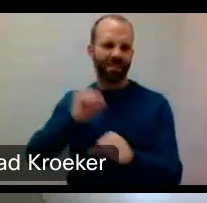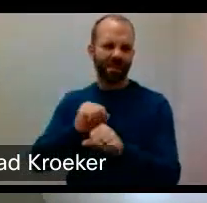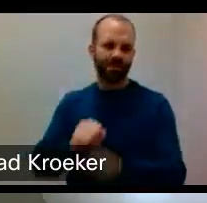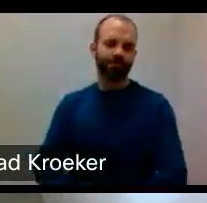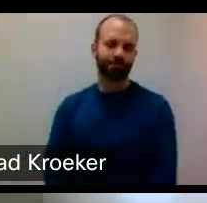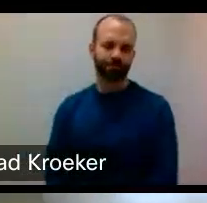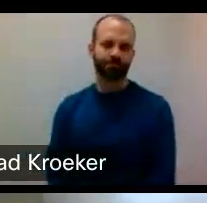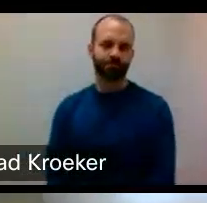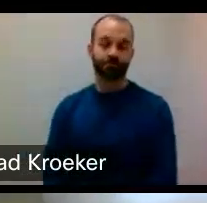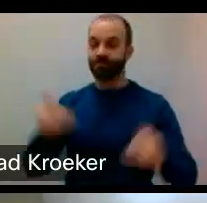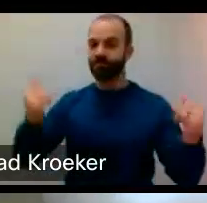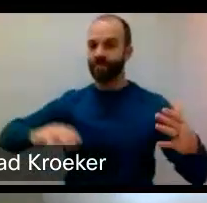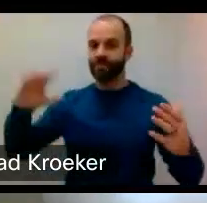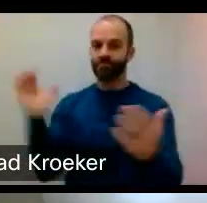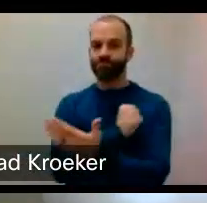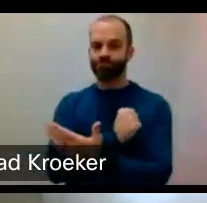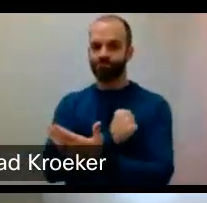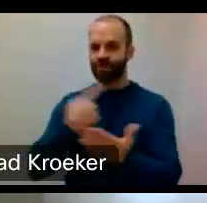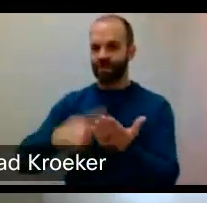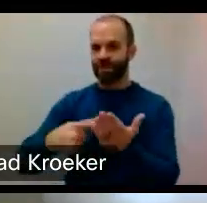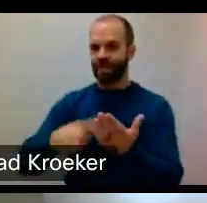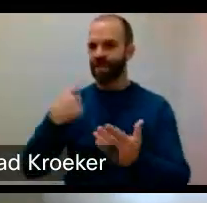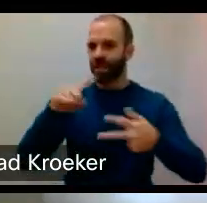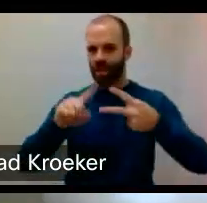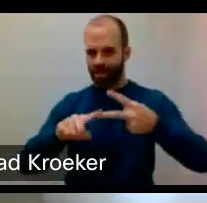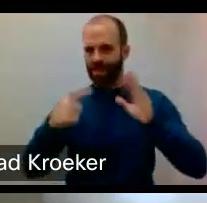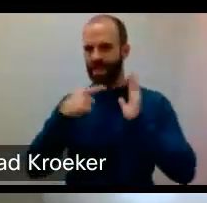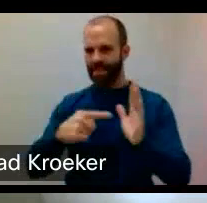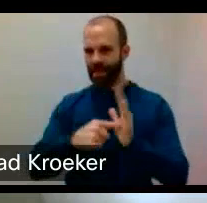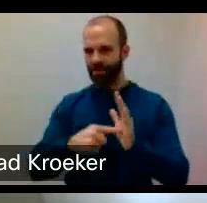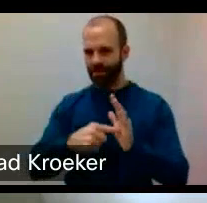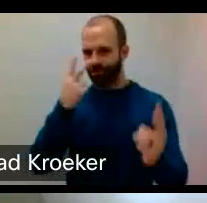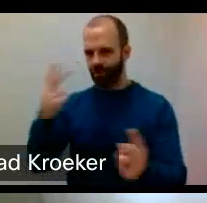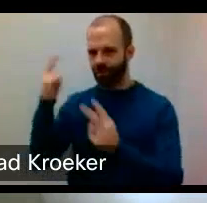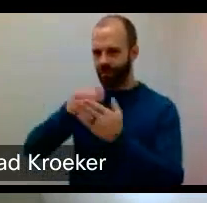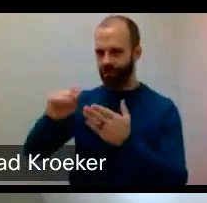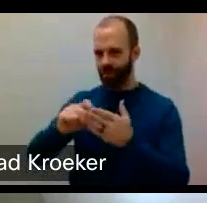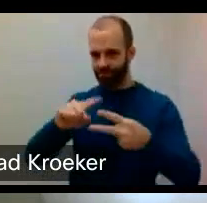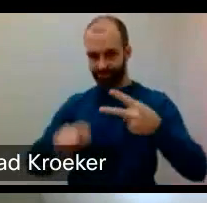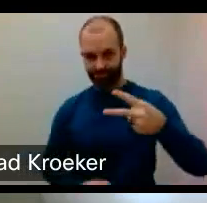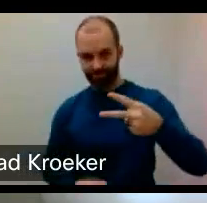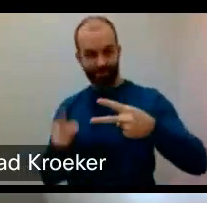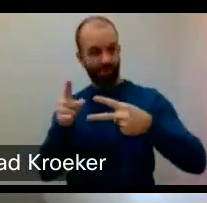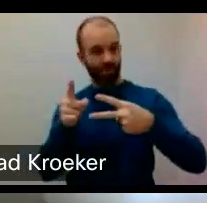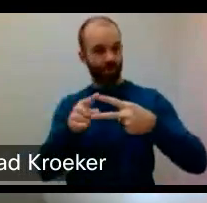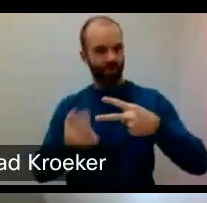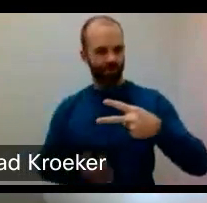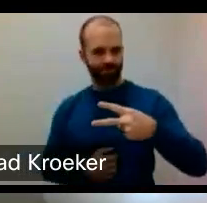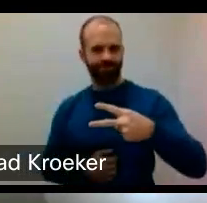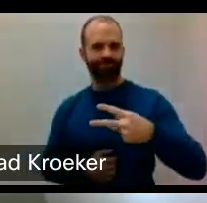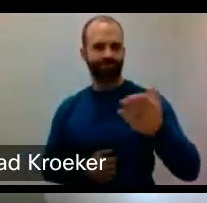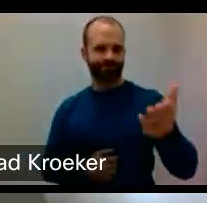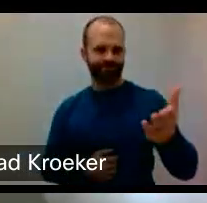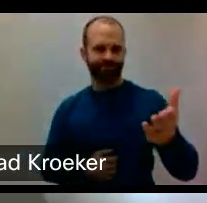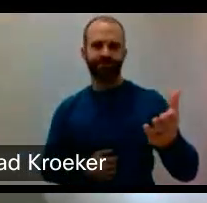All right, it's time to analyze two examples of reflective writing. So this first one,